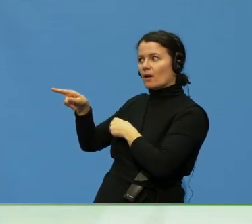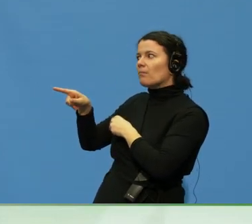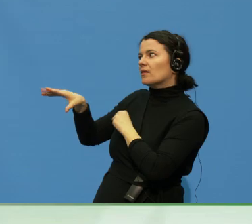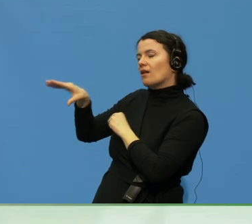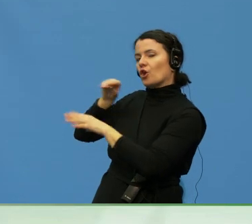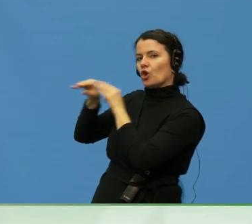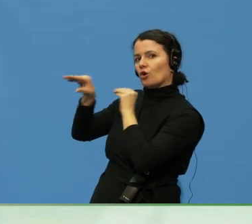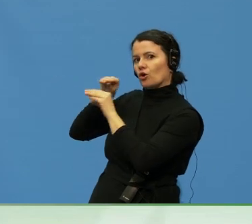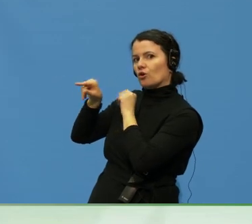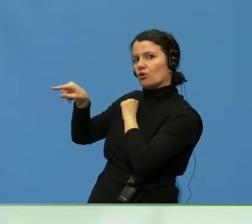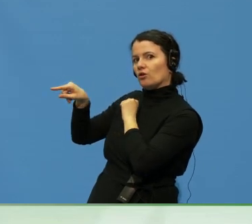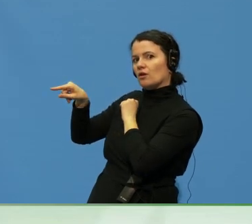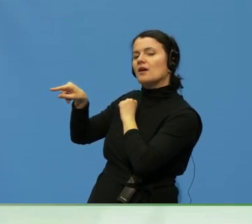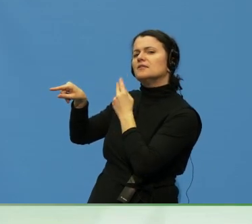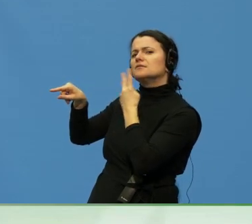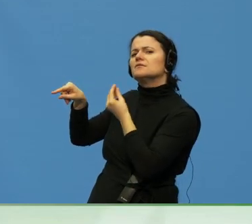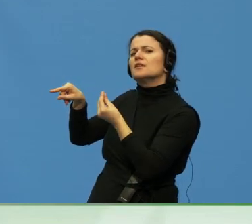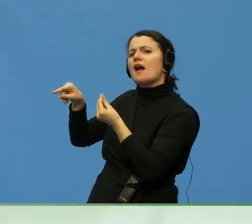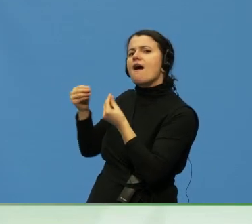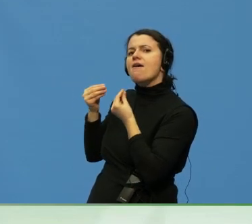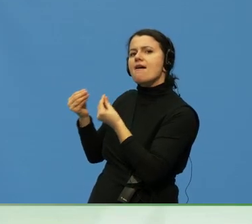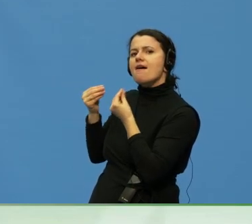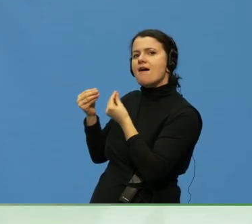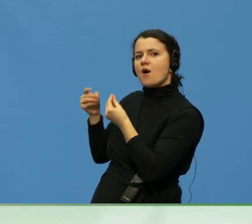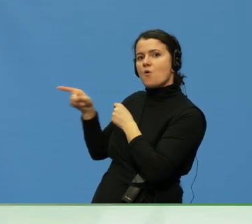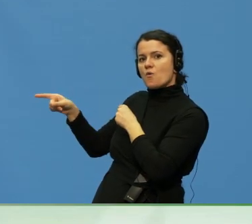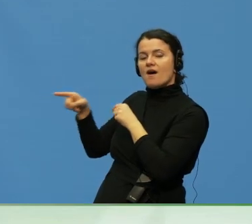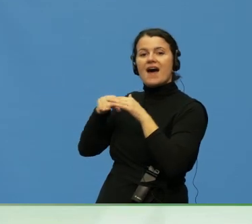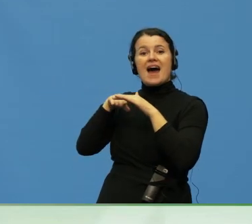discussions how accessibility can be claimed,